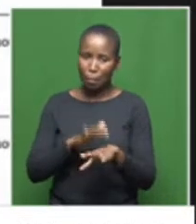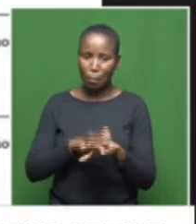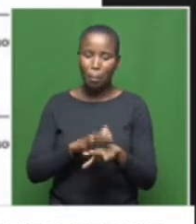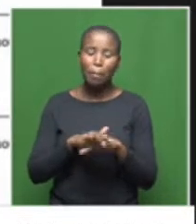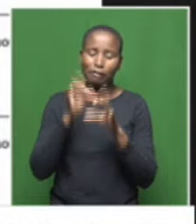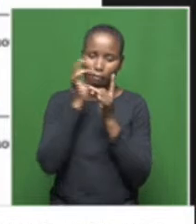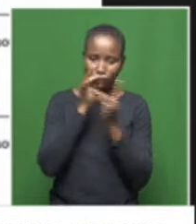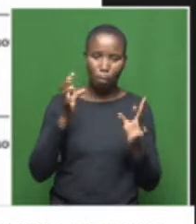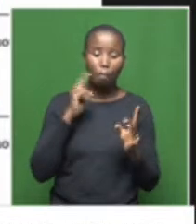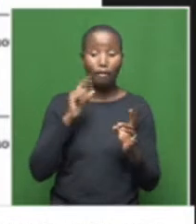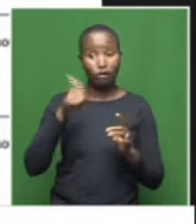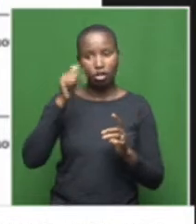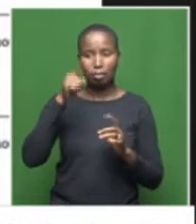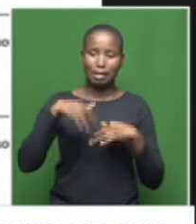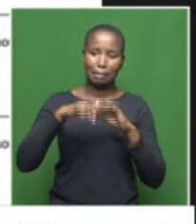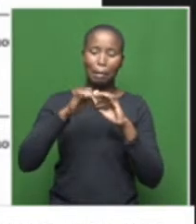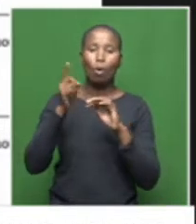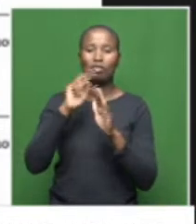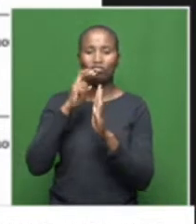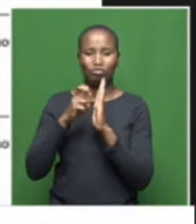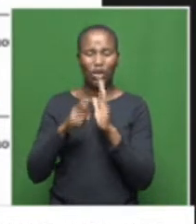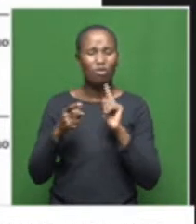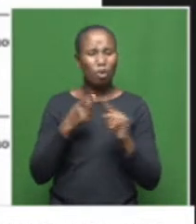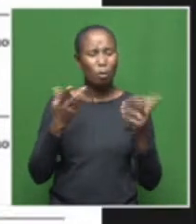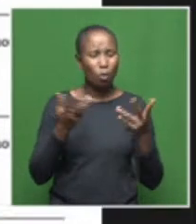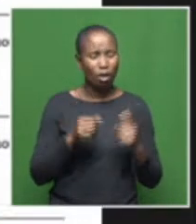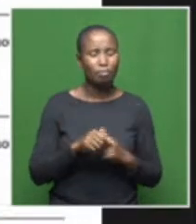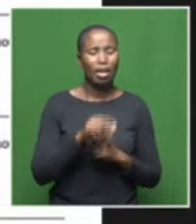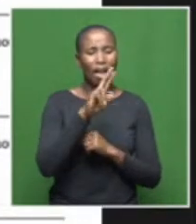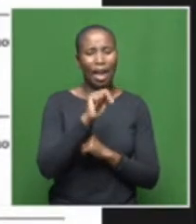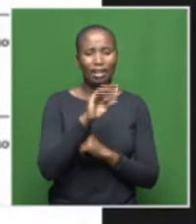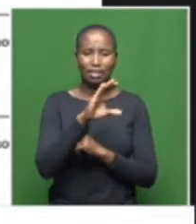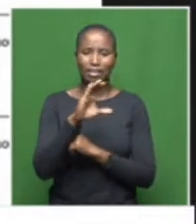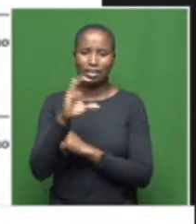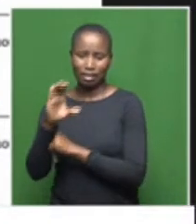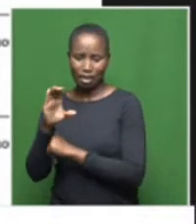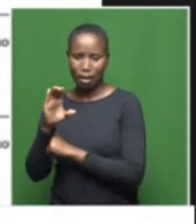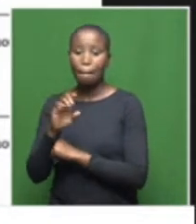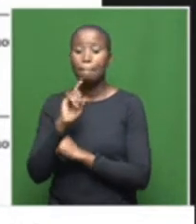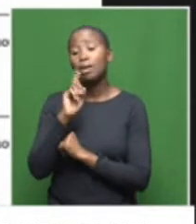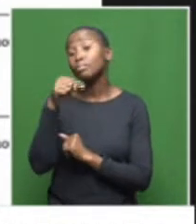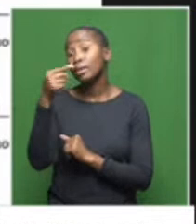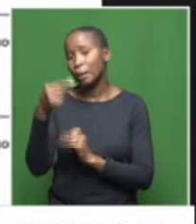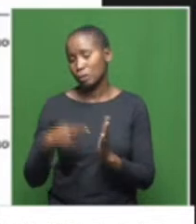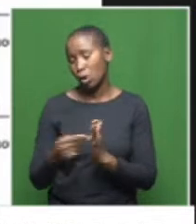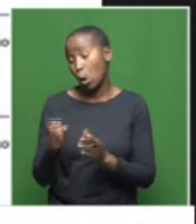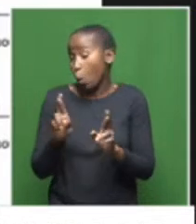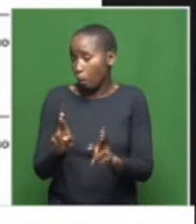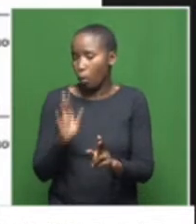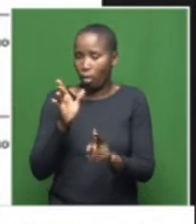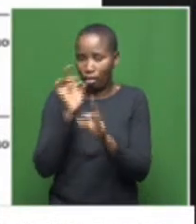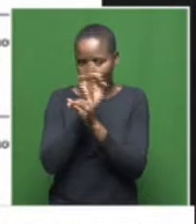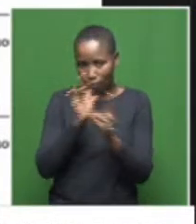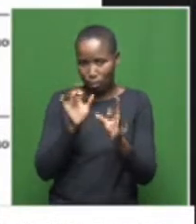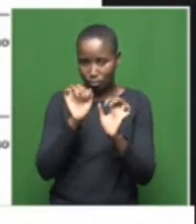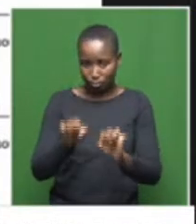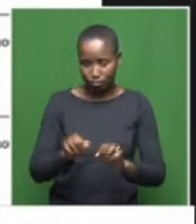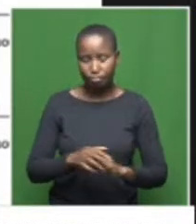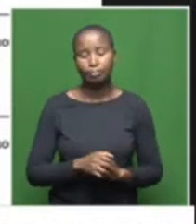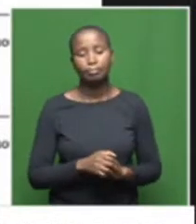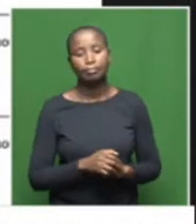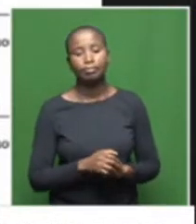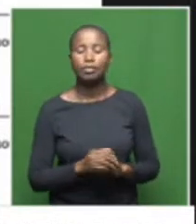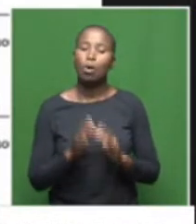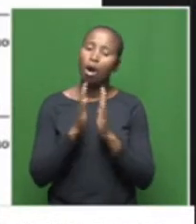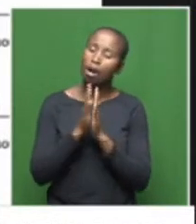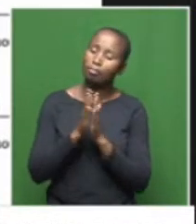presented to the NCCC, hopefully in the coming week. We want to again make a clarion call to all South Africans